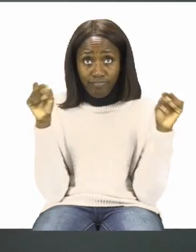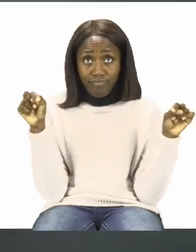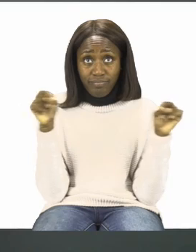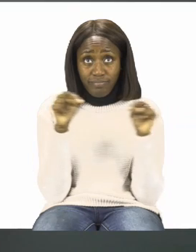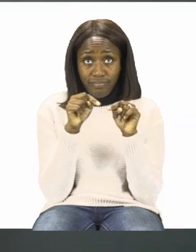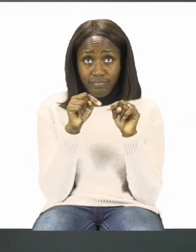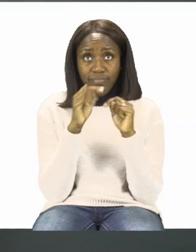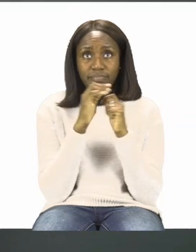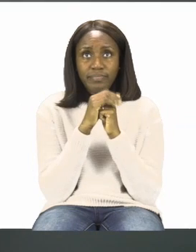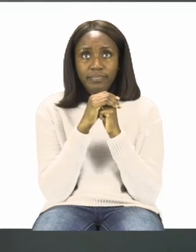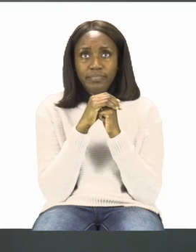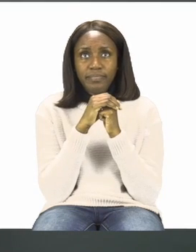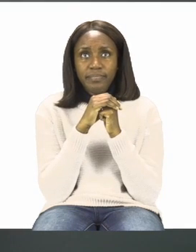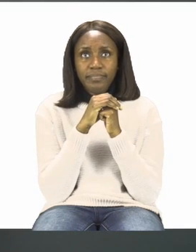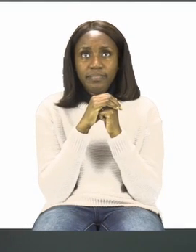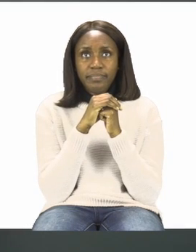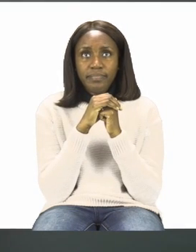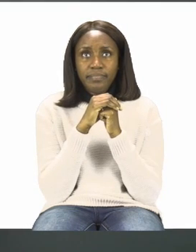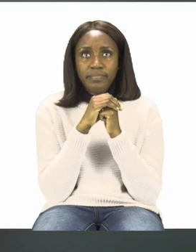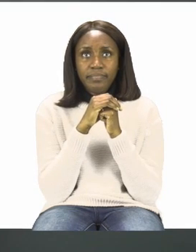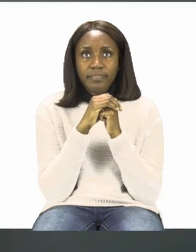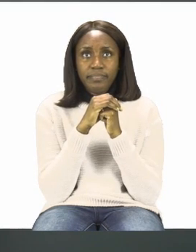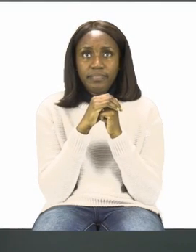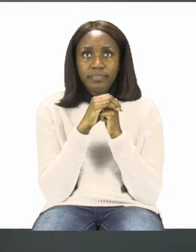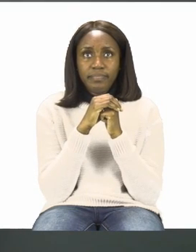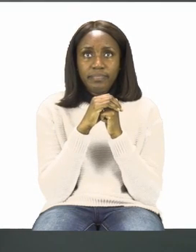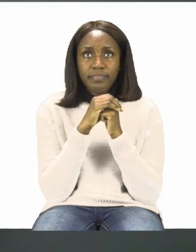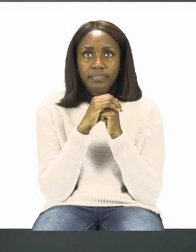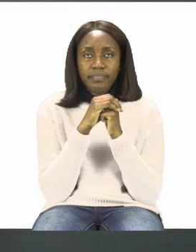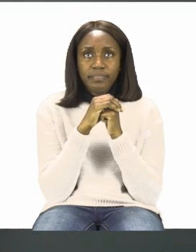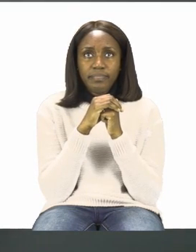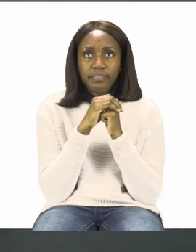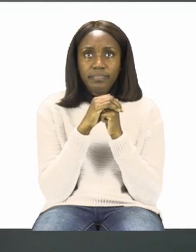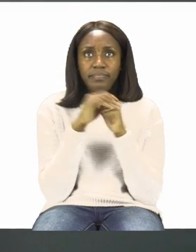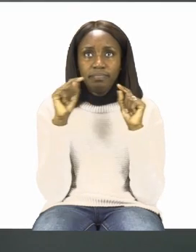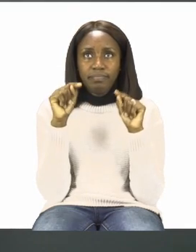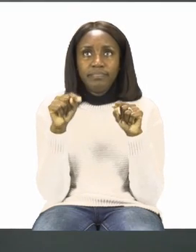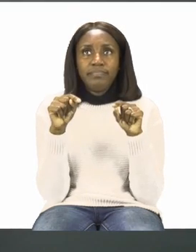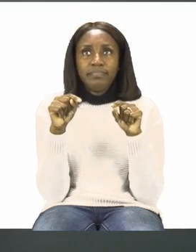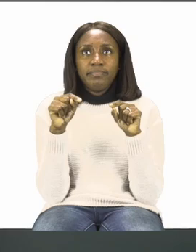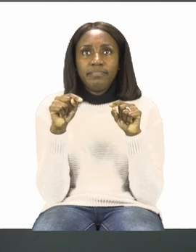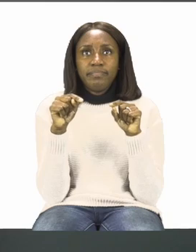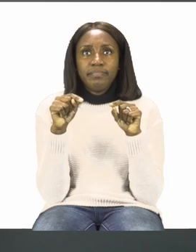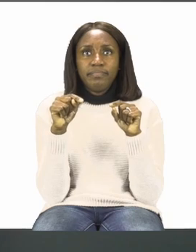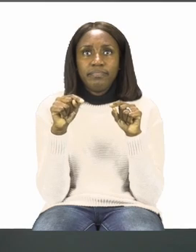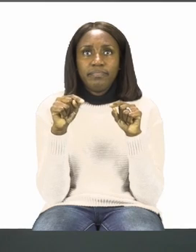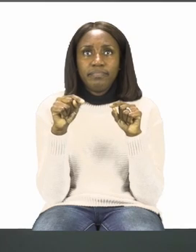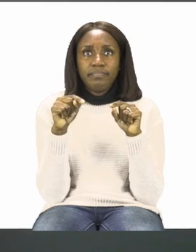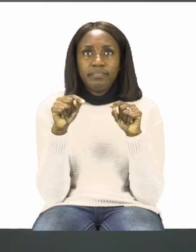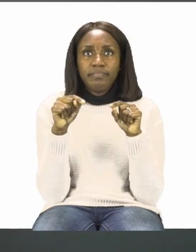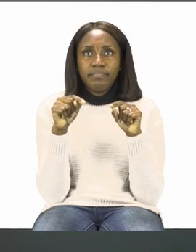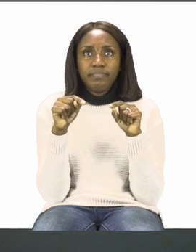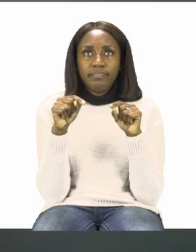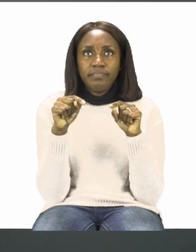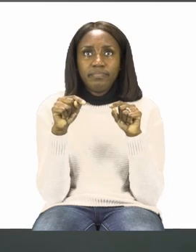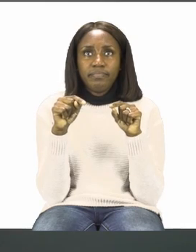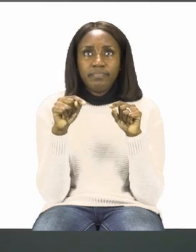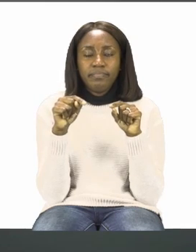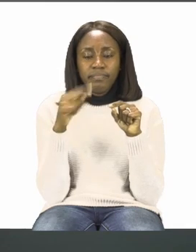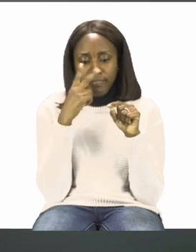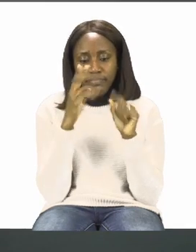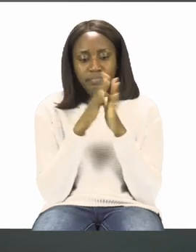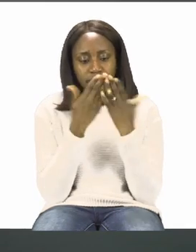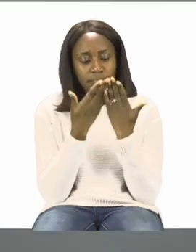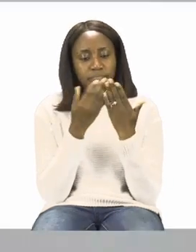bigger picture on my desk. So I want us to quickly go back to our booklets one